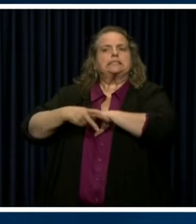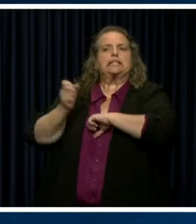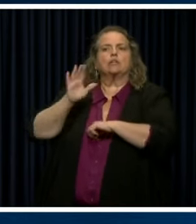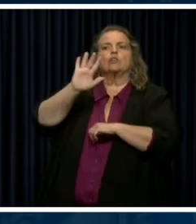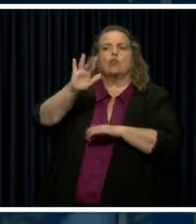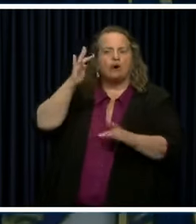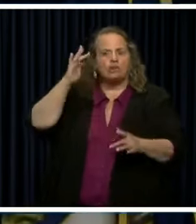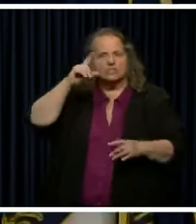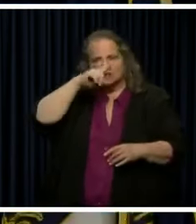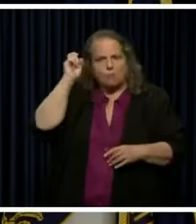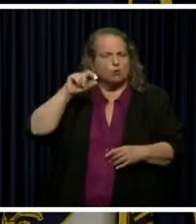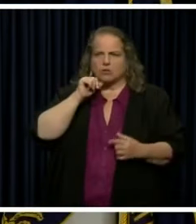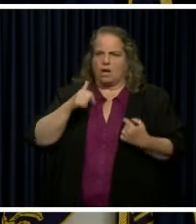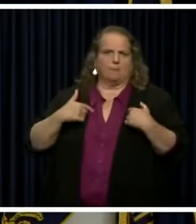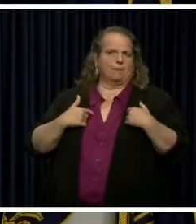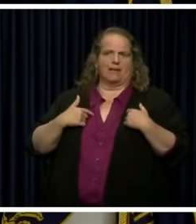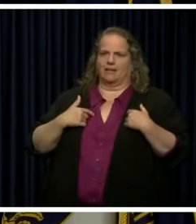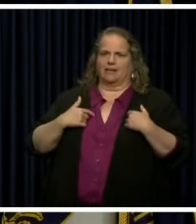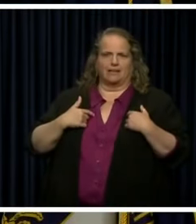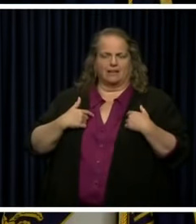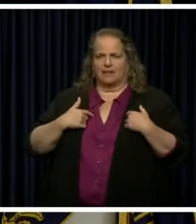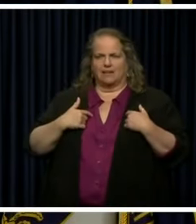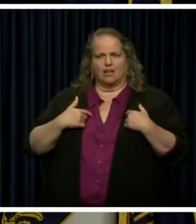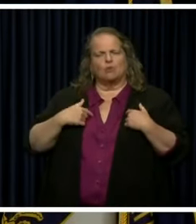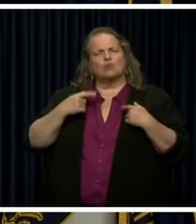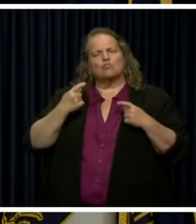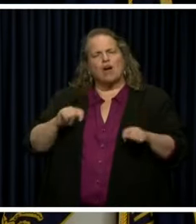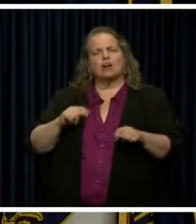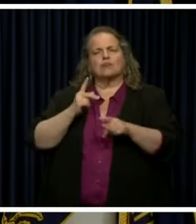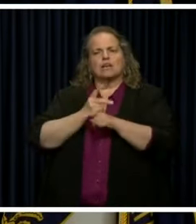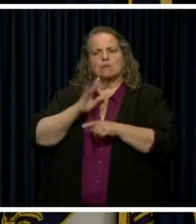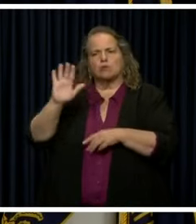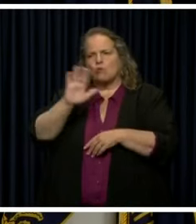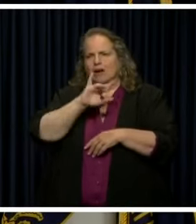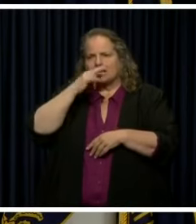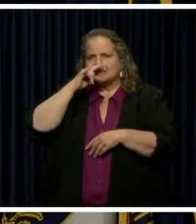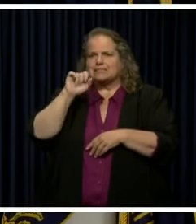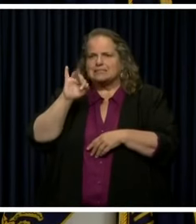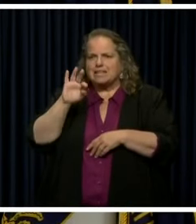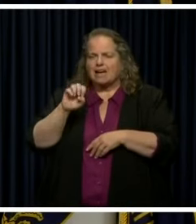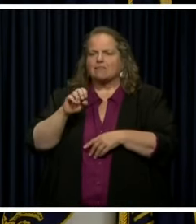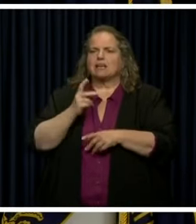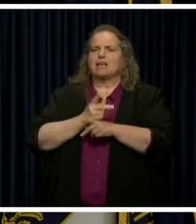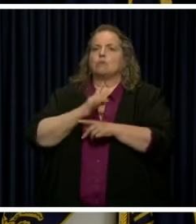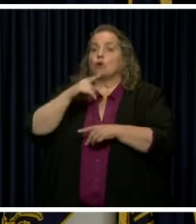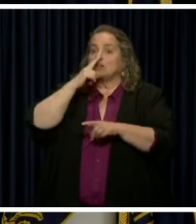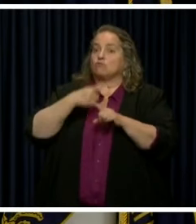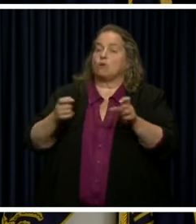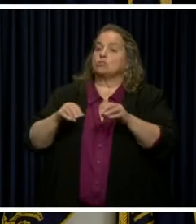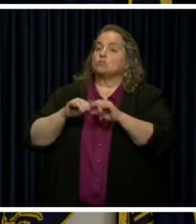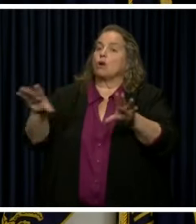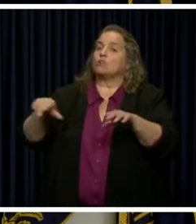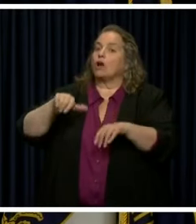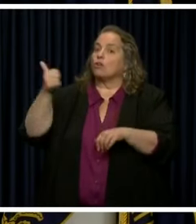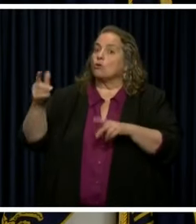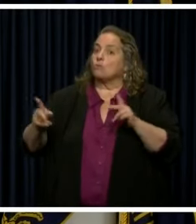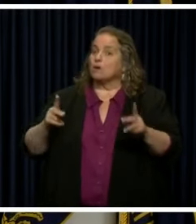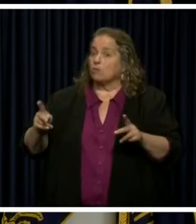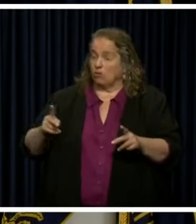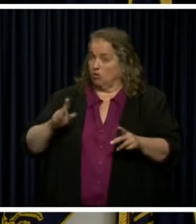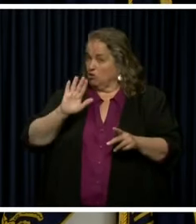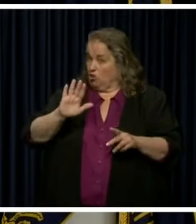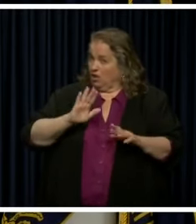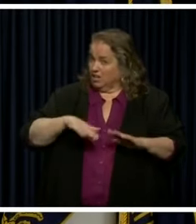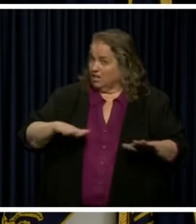and protected, trying to keep your kids from spreading this to other people. I mean, none of our kids want to have to grow